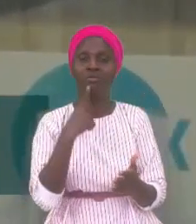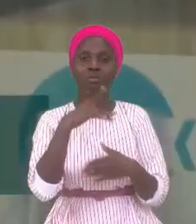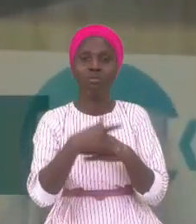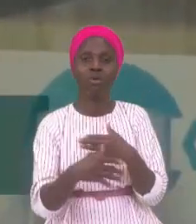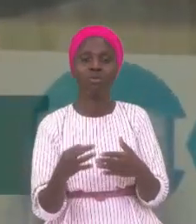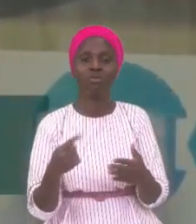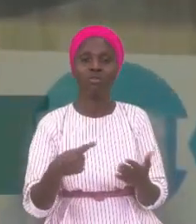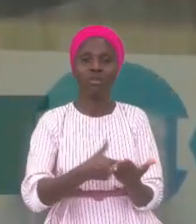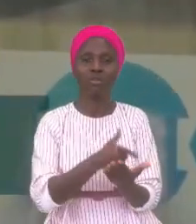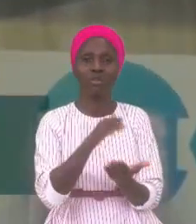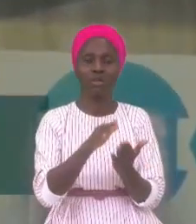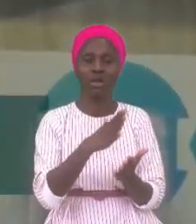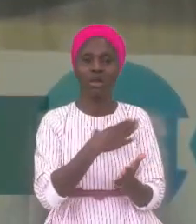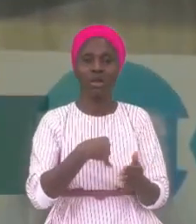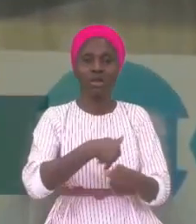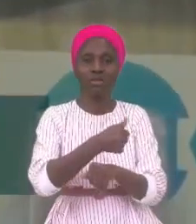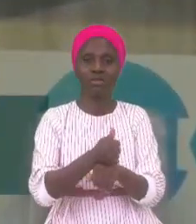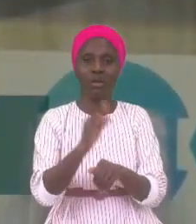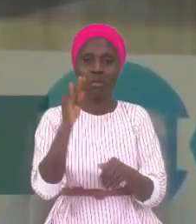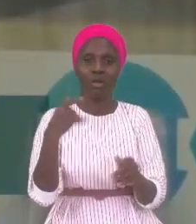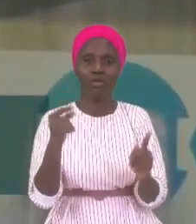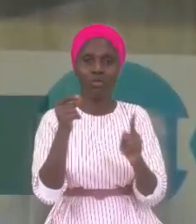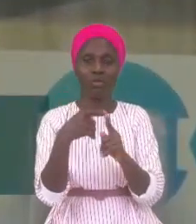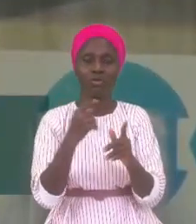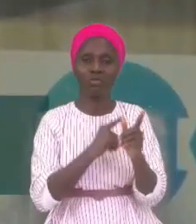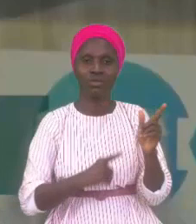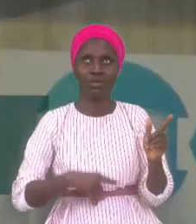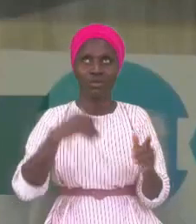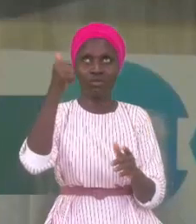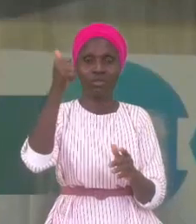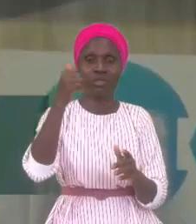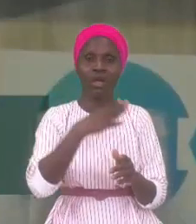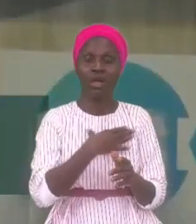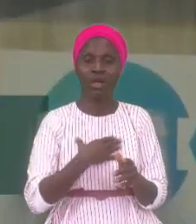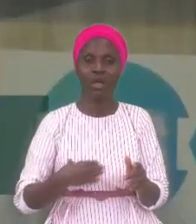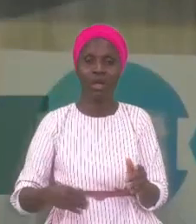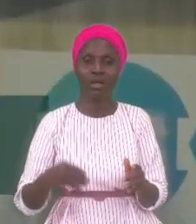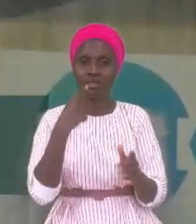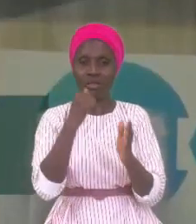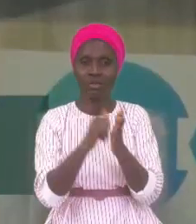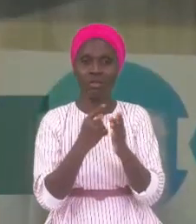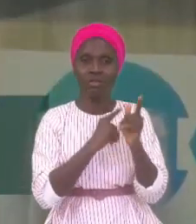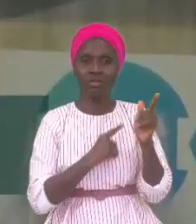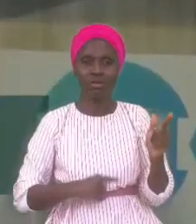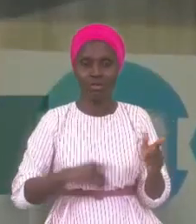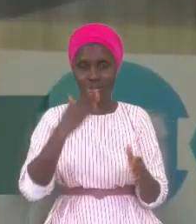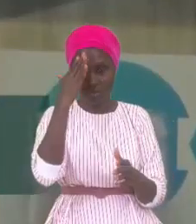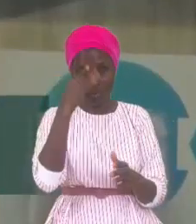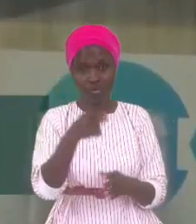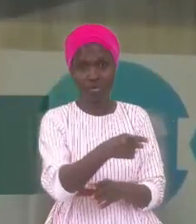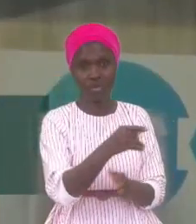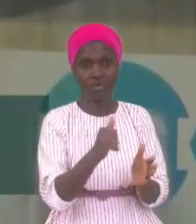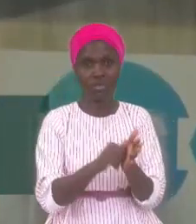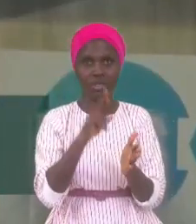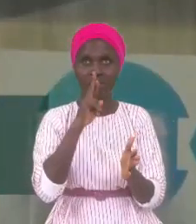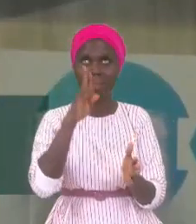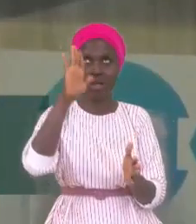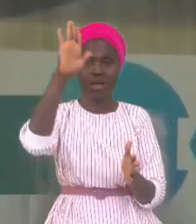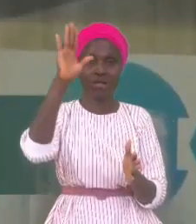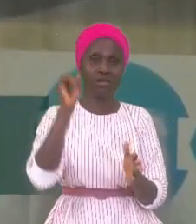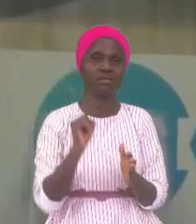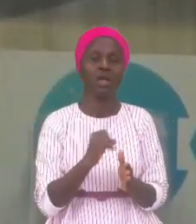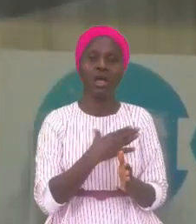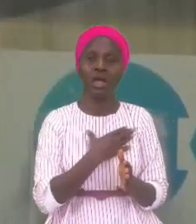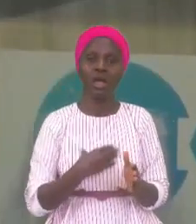Lord himself. And he says, the Lord knoweth them that are his. And let